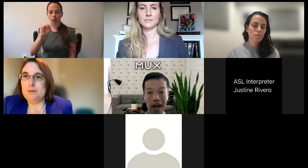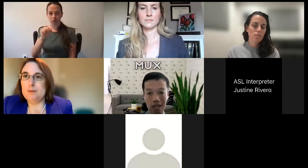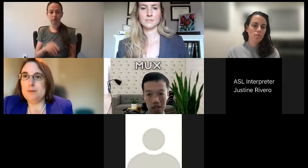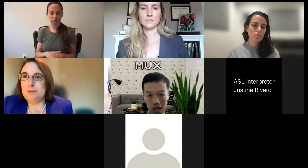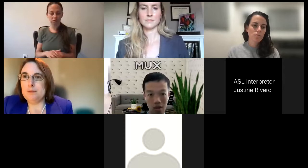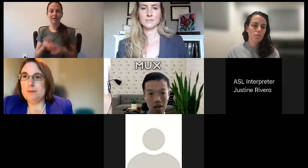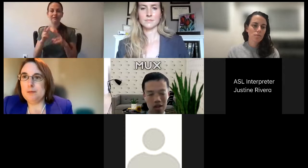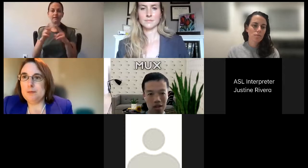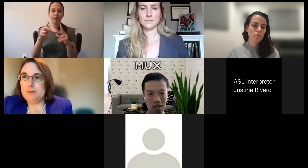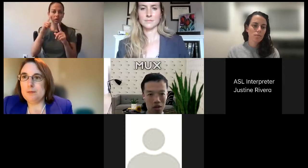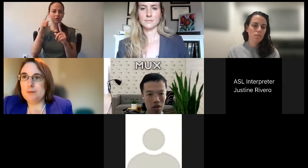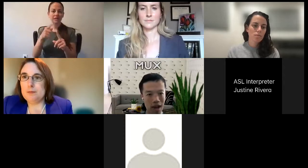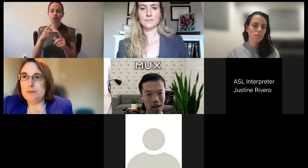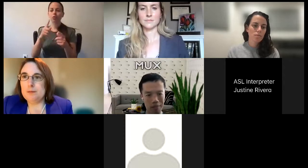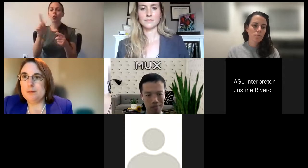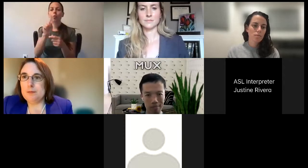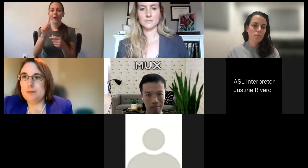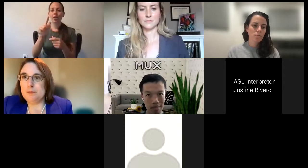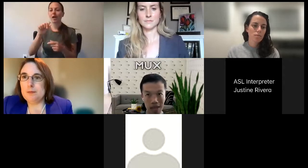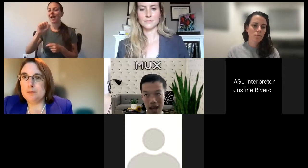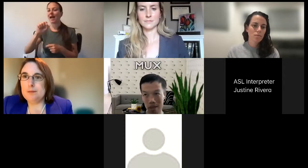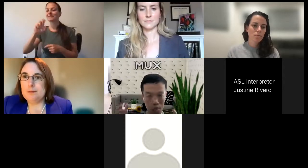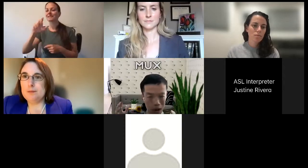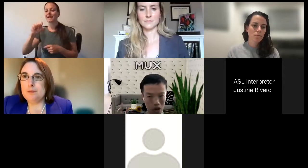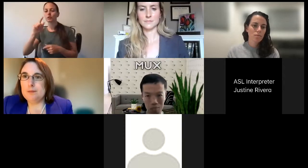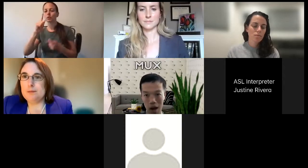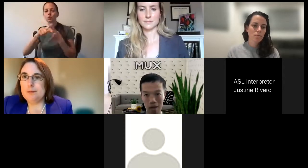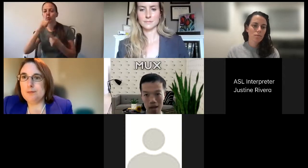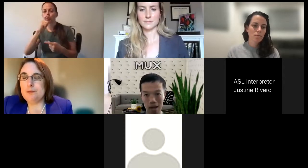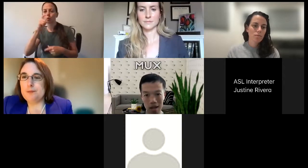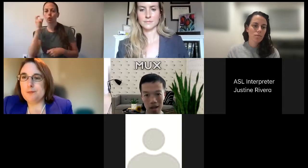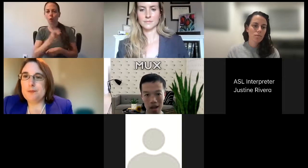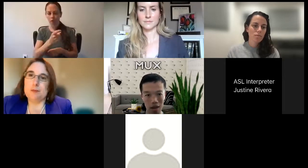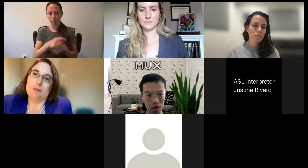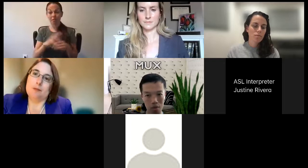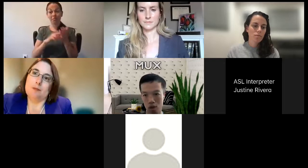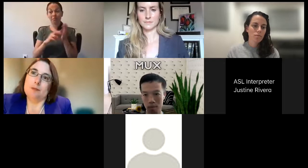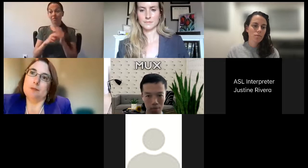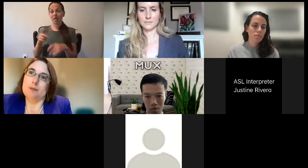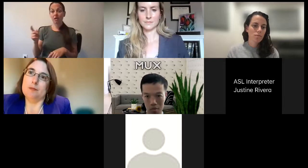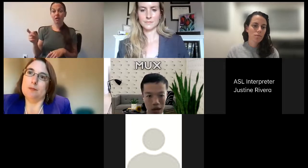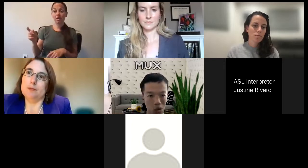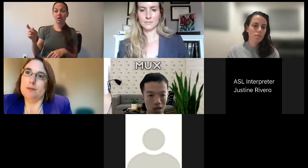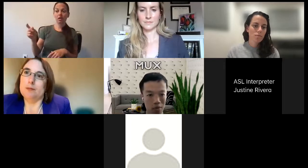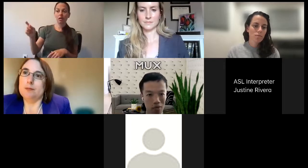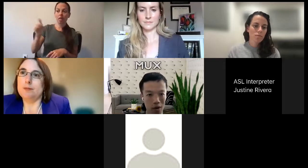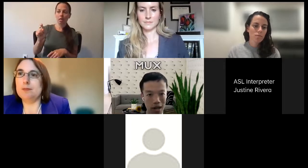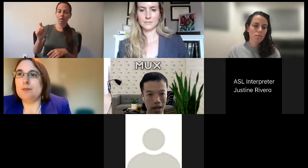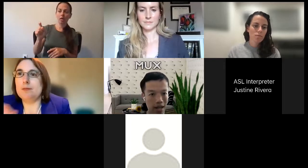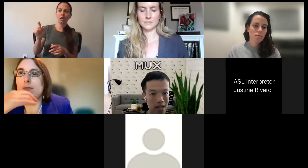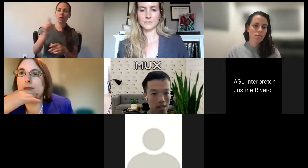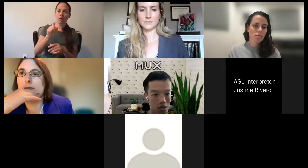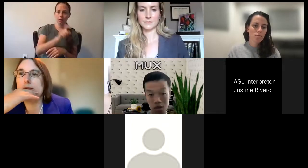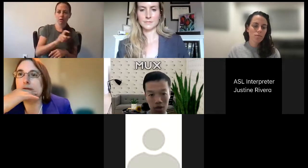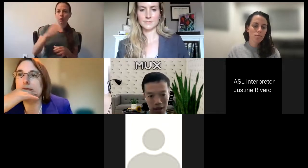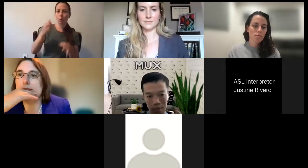intentional about where the assets go. So you don't end up having your parents' property go through multiple probate courts